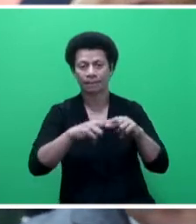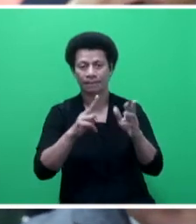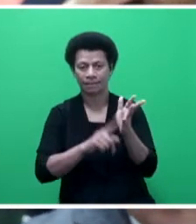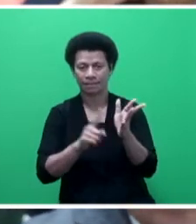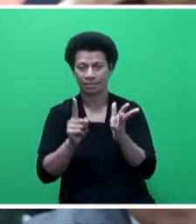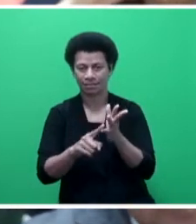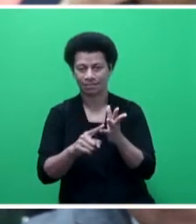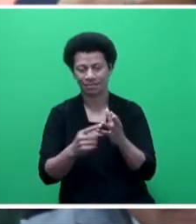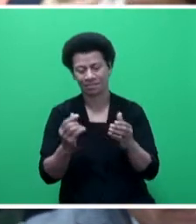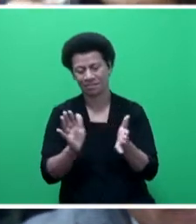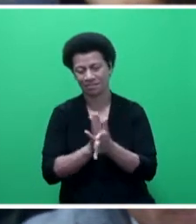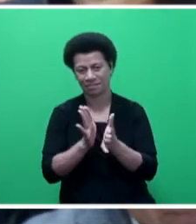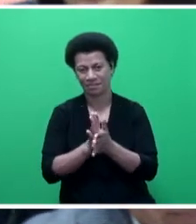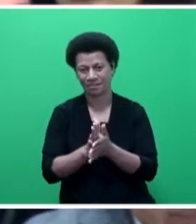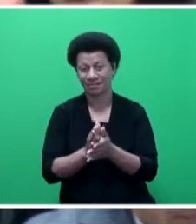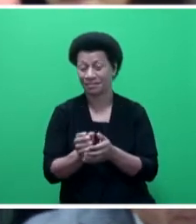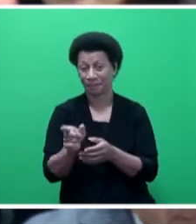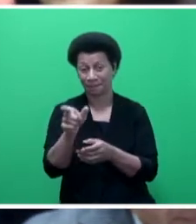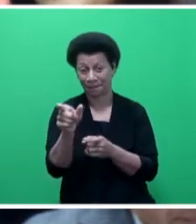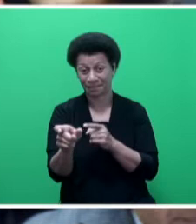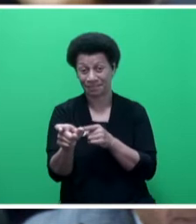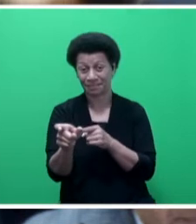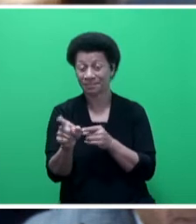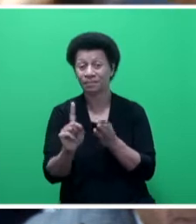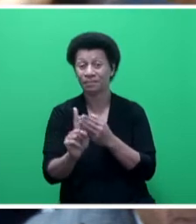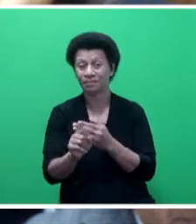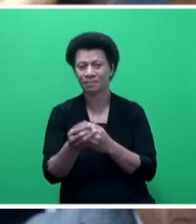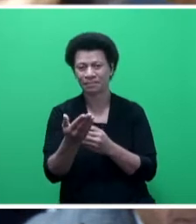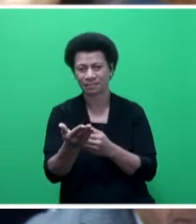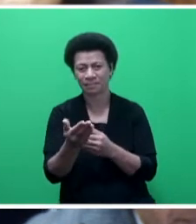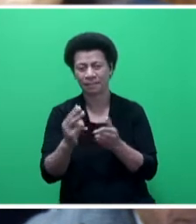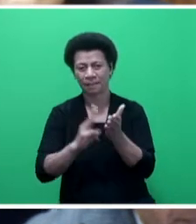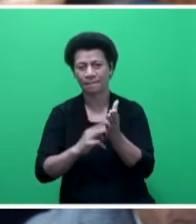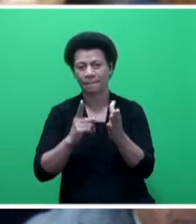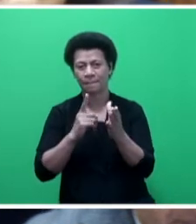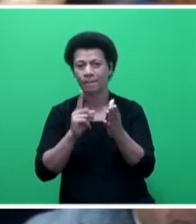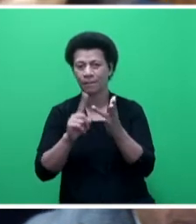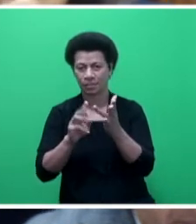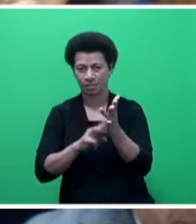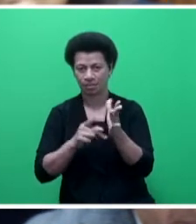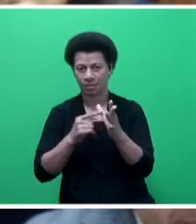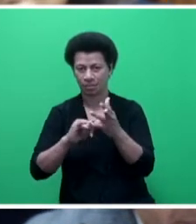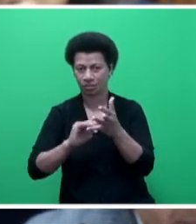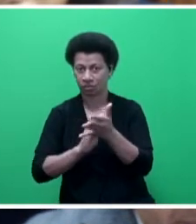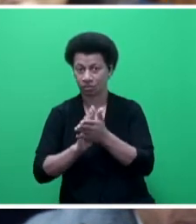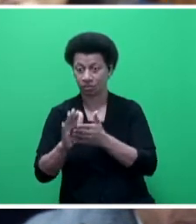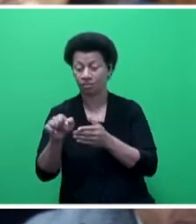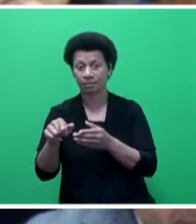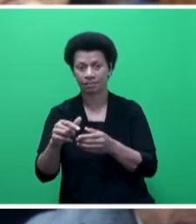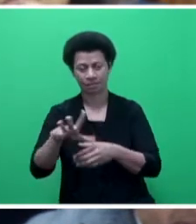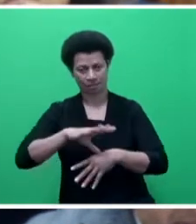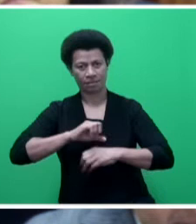ilk is actually leading this particular charge, and the Monash University obviously has a lot of confidence in